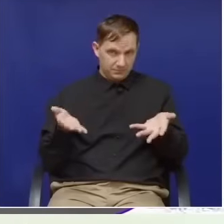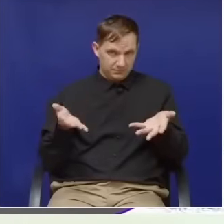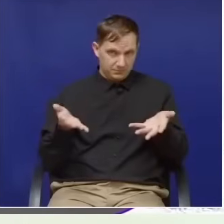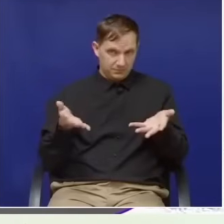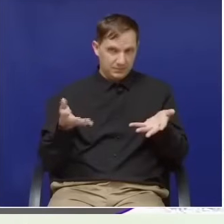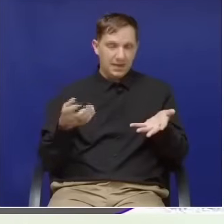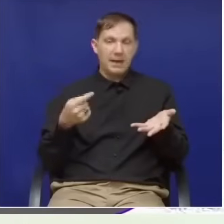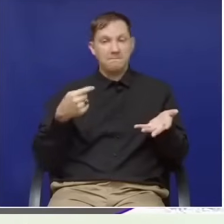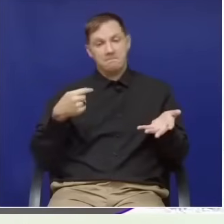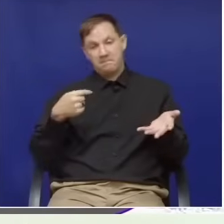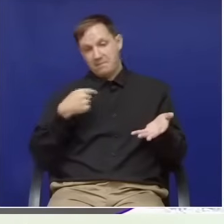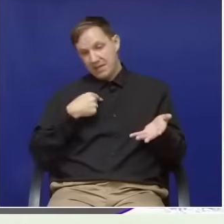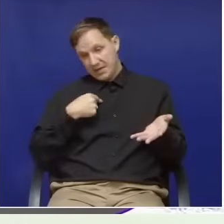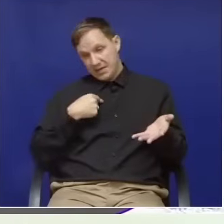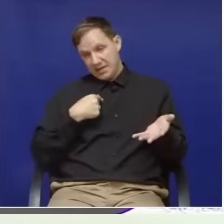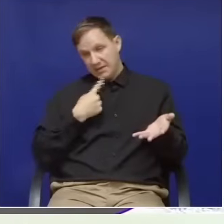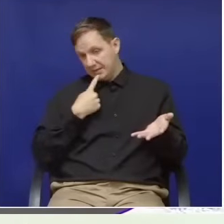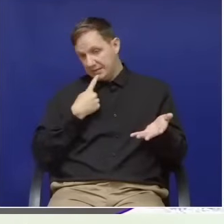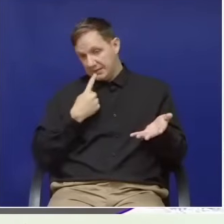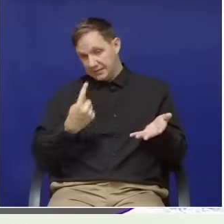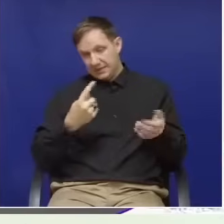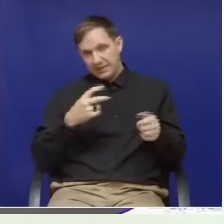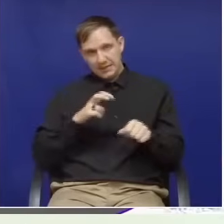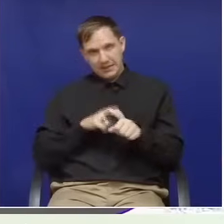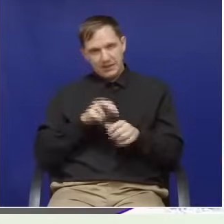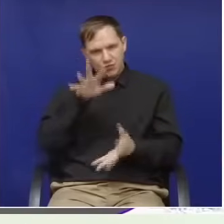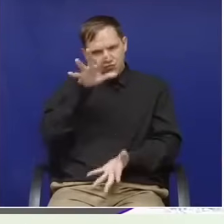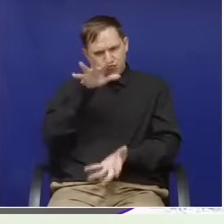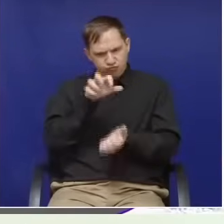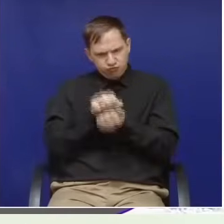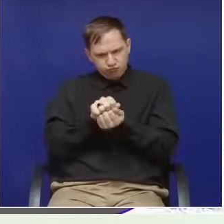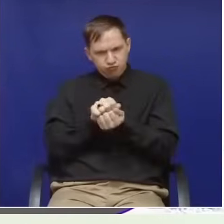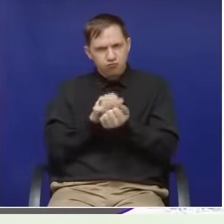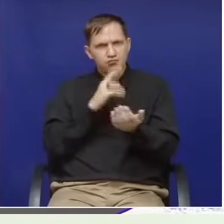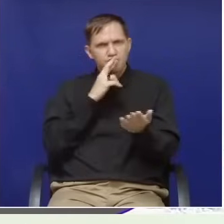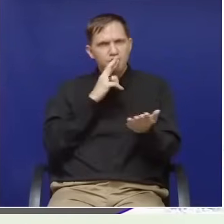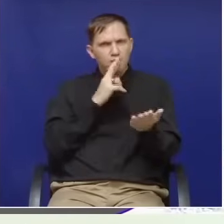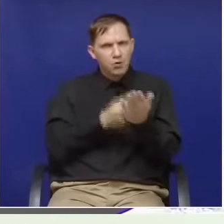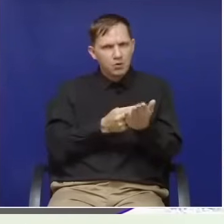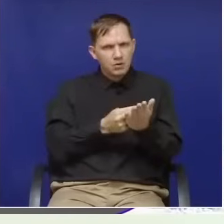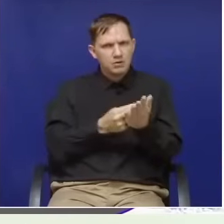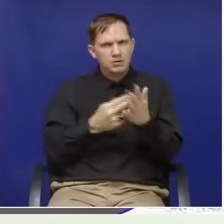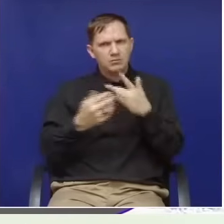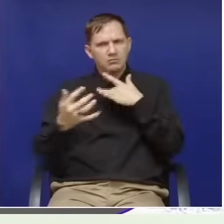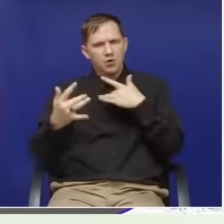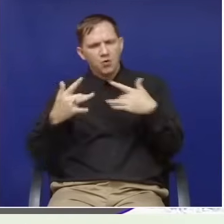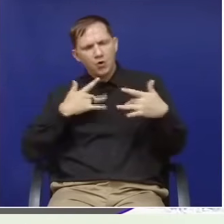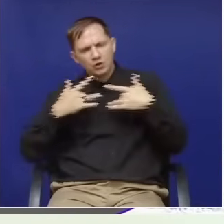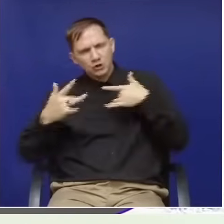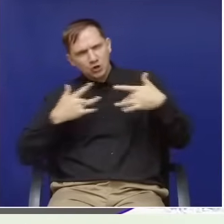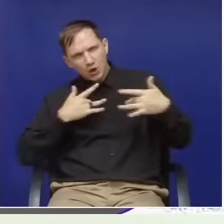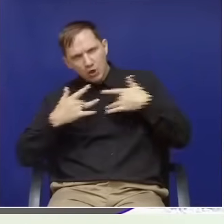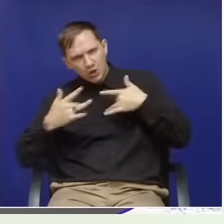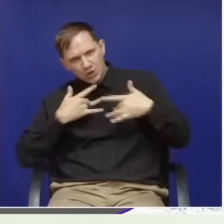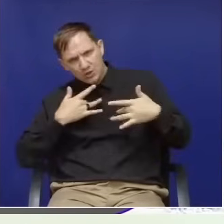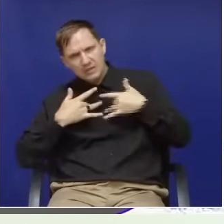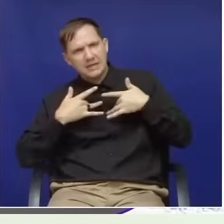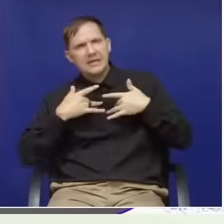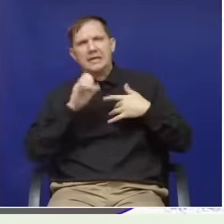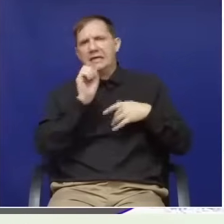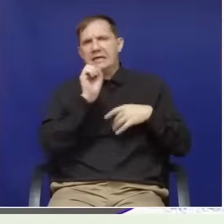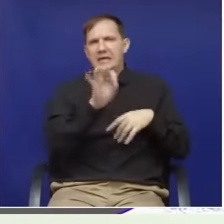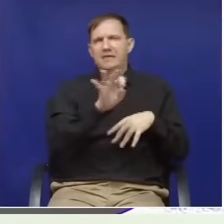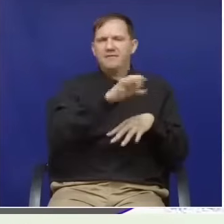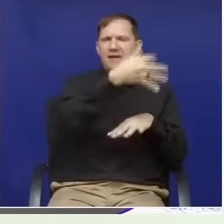mine would be to submit a comprehensive report and the fears about exposing the Department of